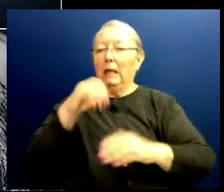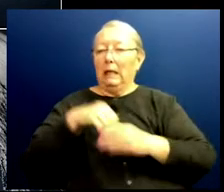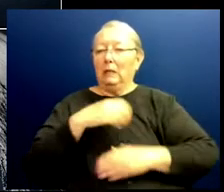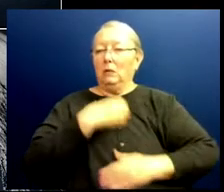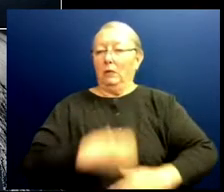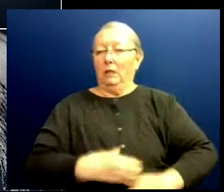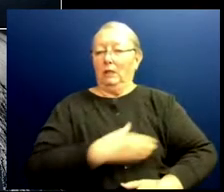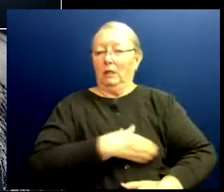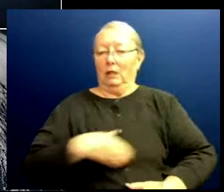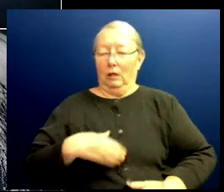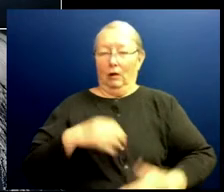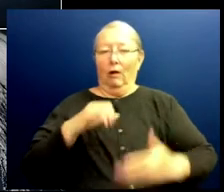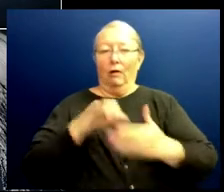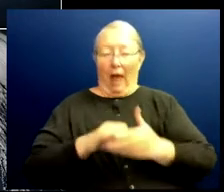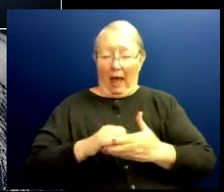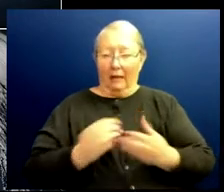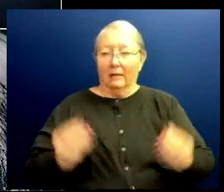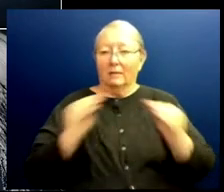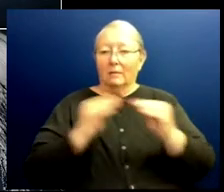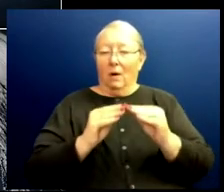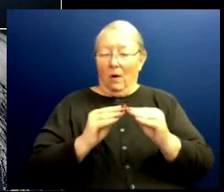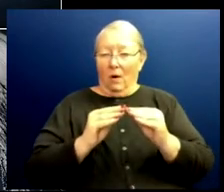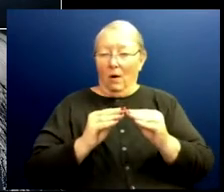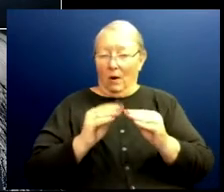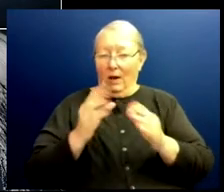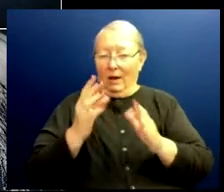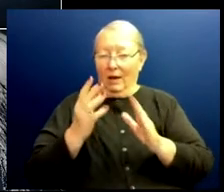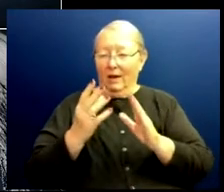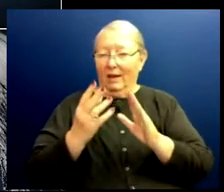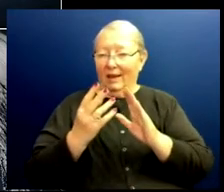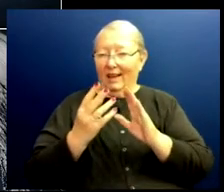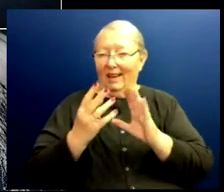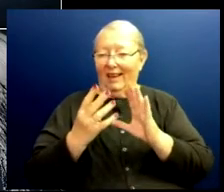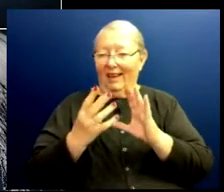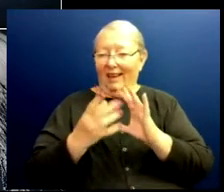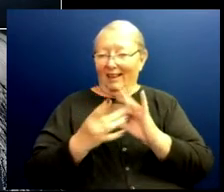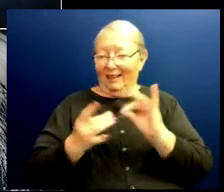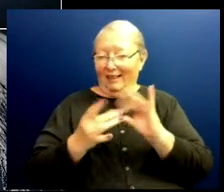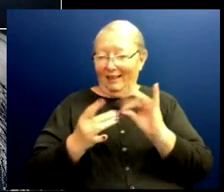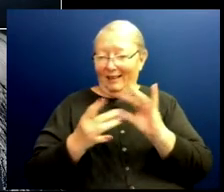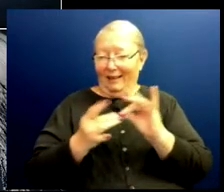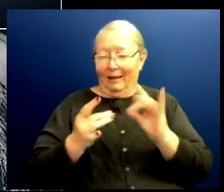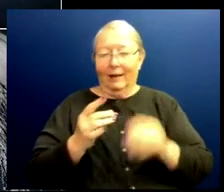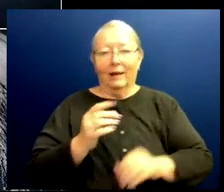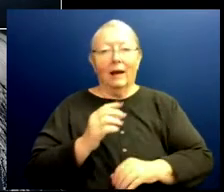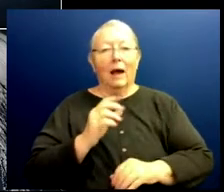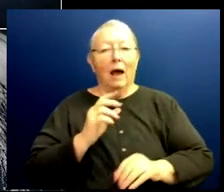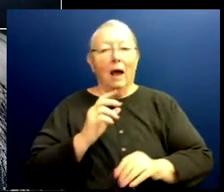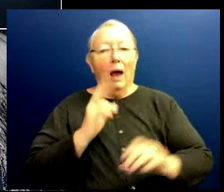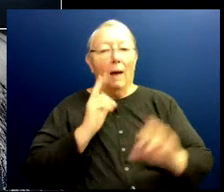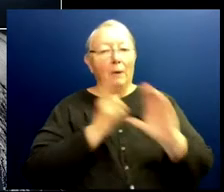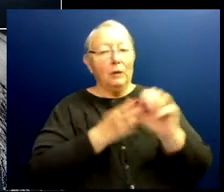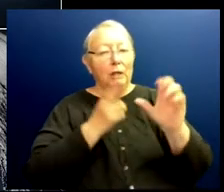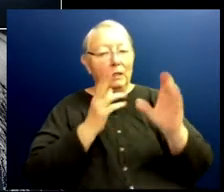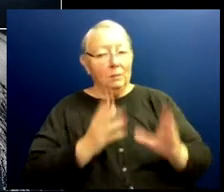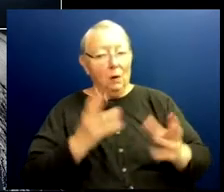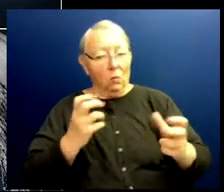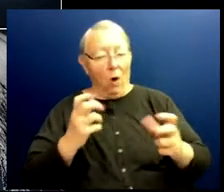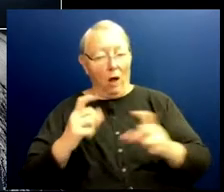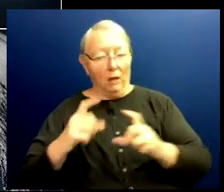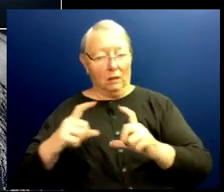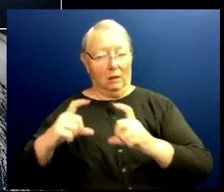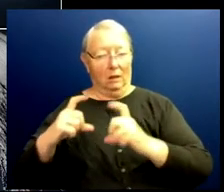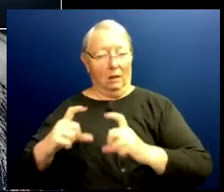continued operation of the telescope now for 30 years has put the cost now at around $8